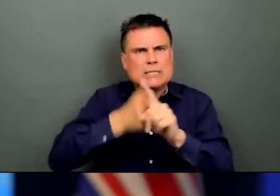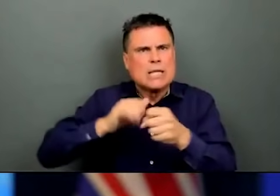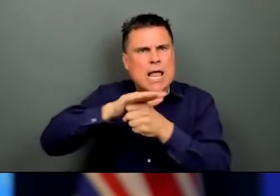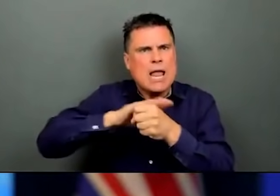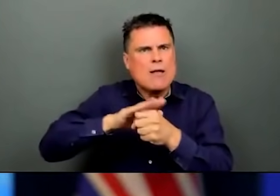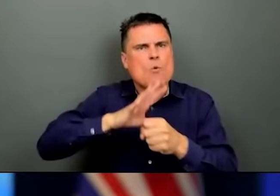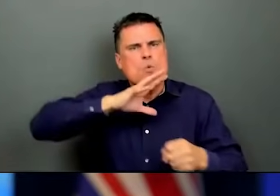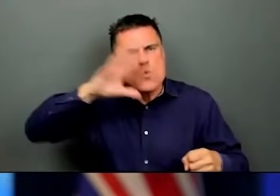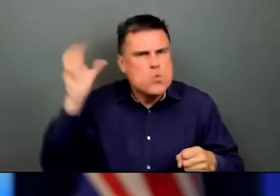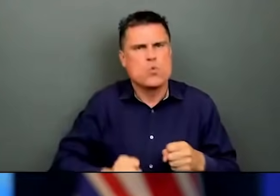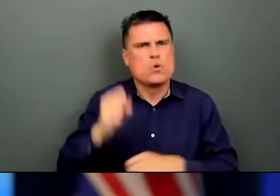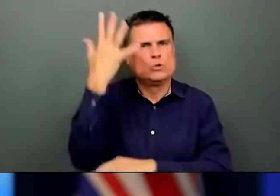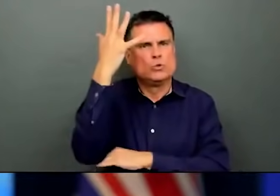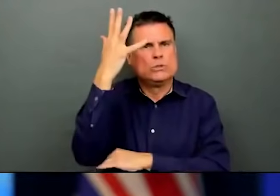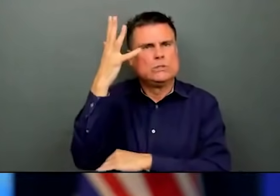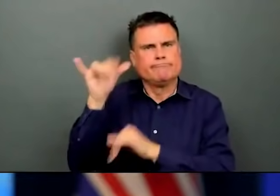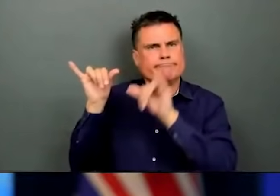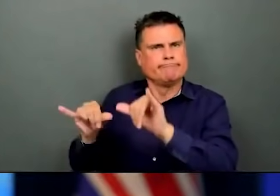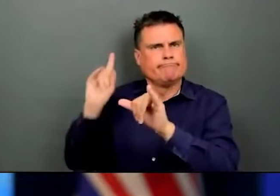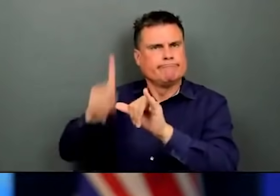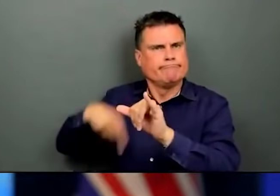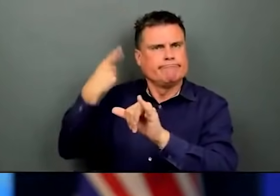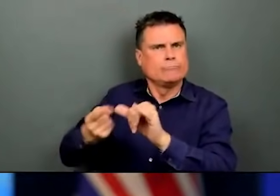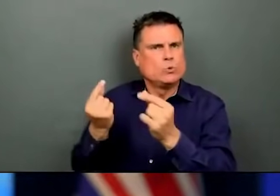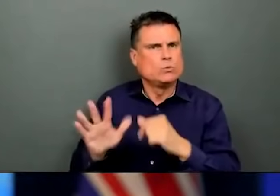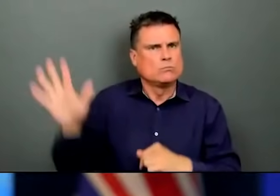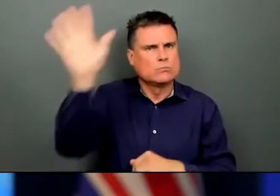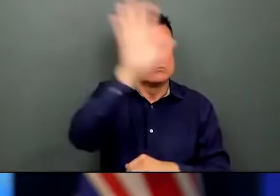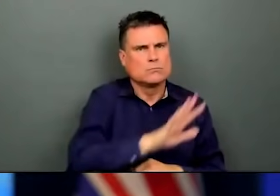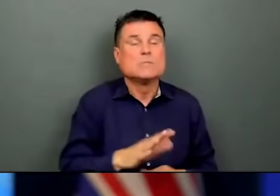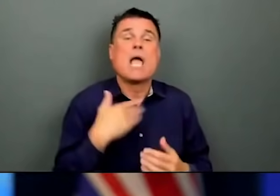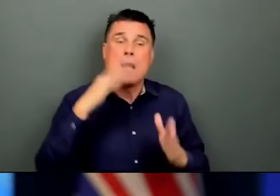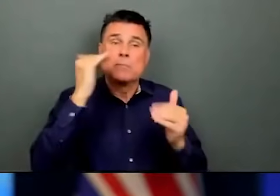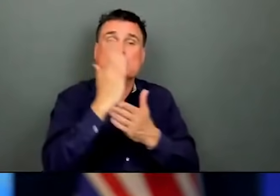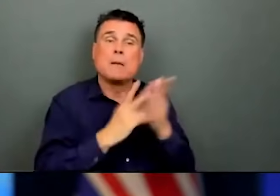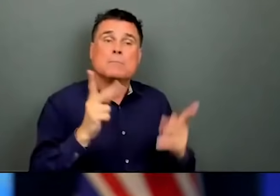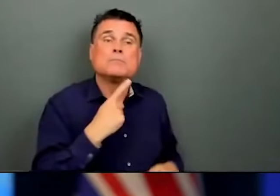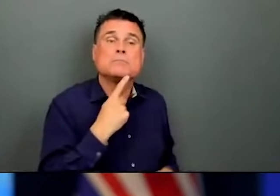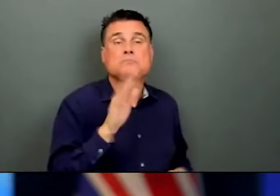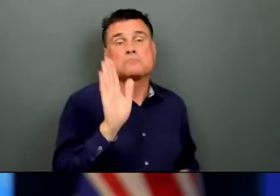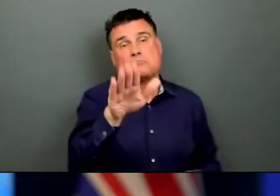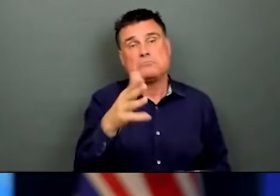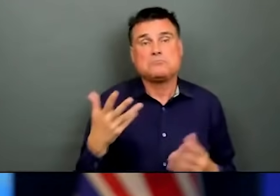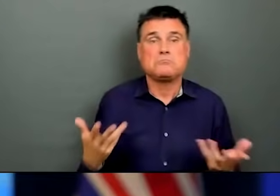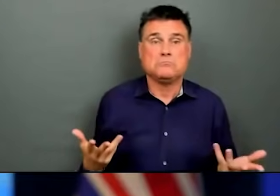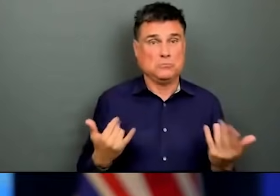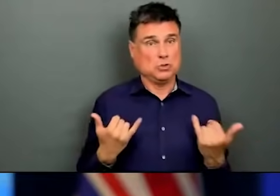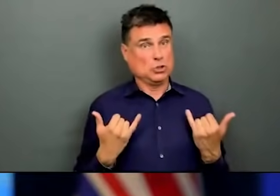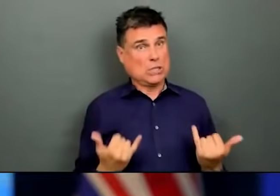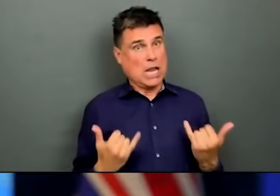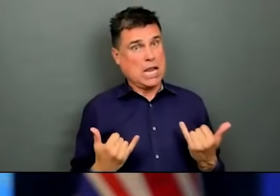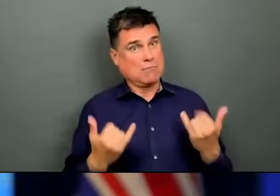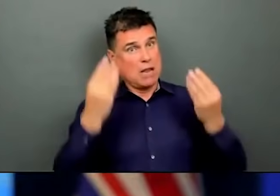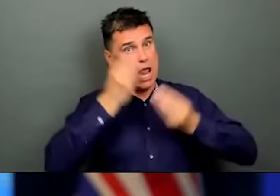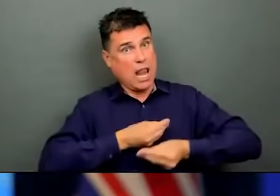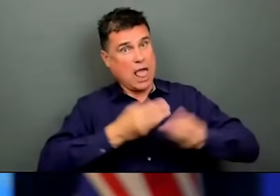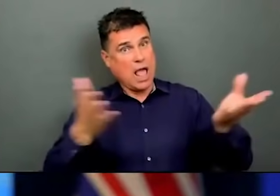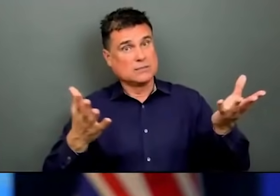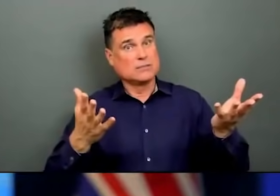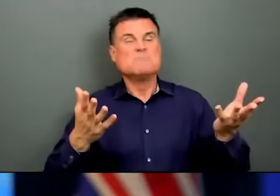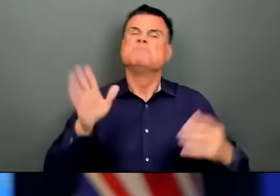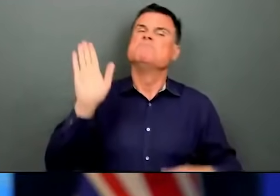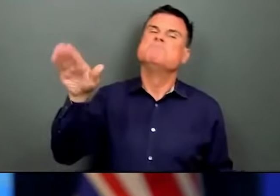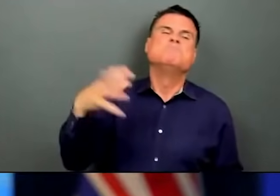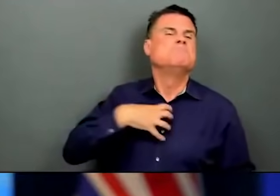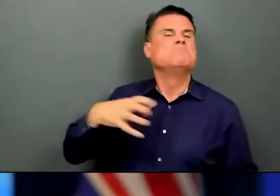not good enough, and I anticipate that. But I also know that most British Columbians understand and recognize that the types of changes we're talking